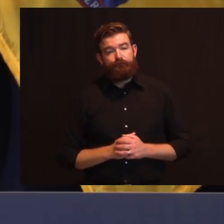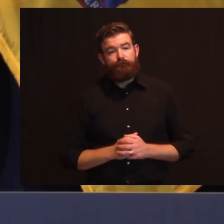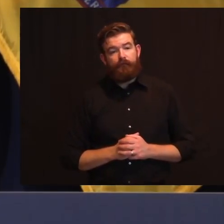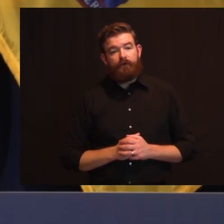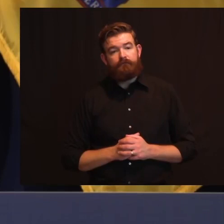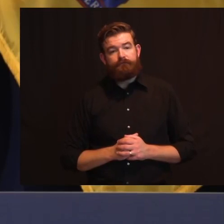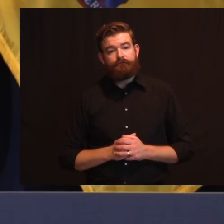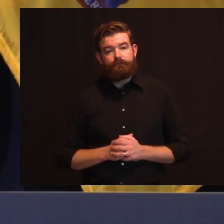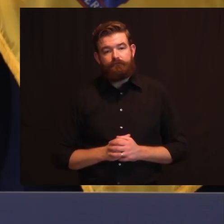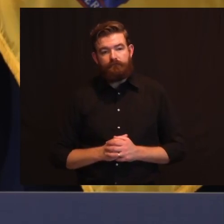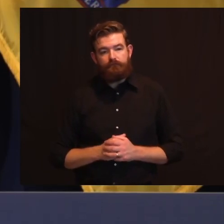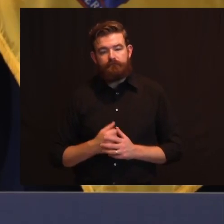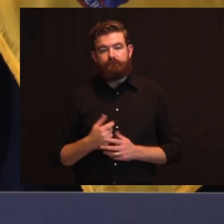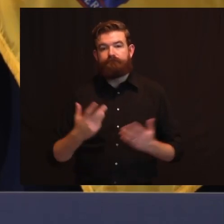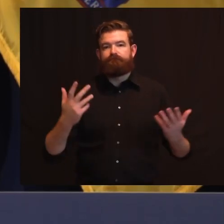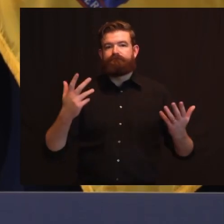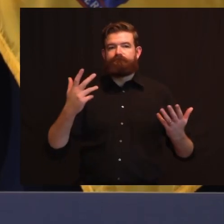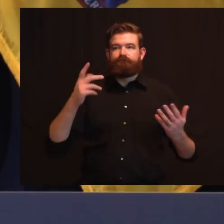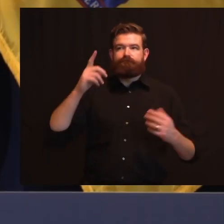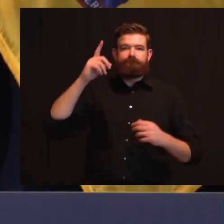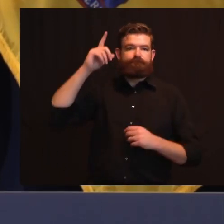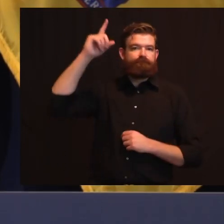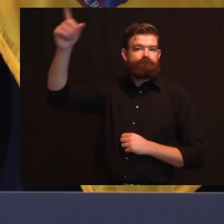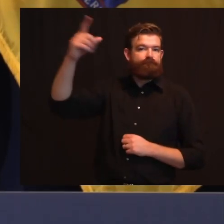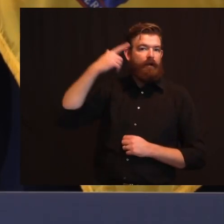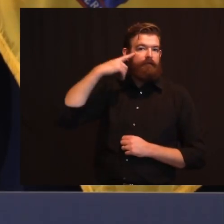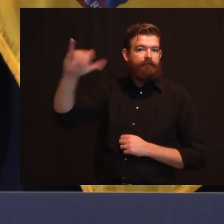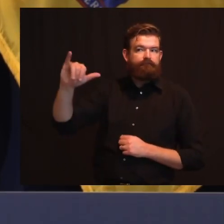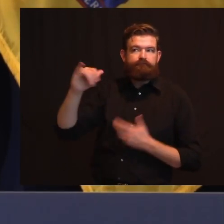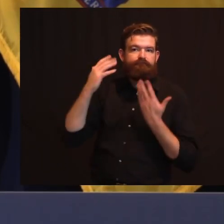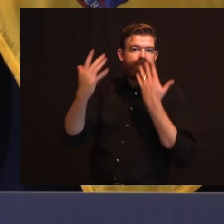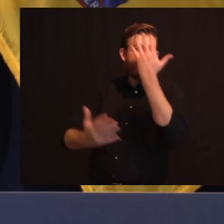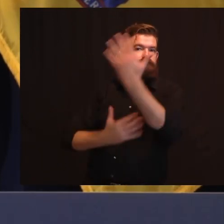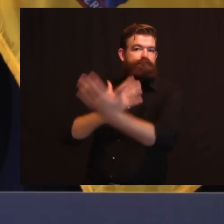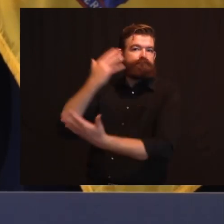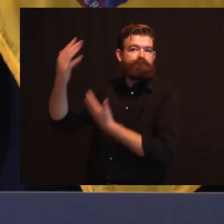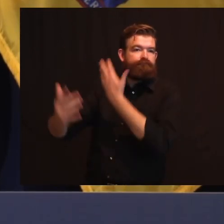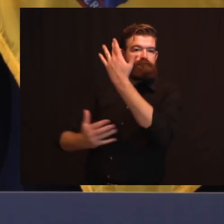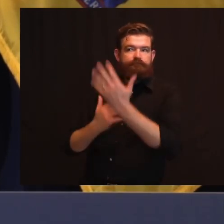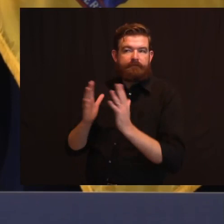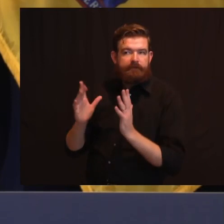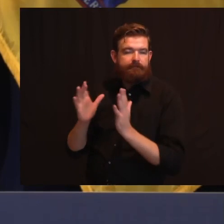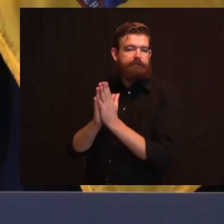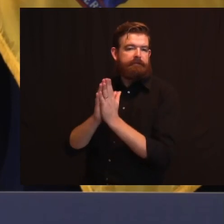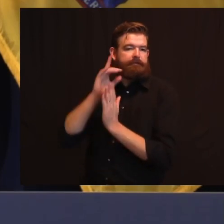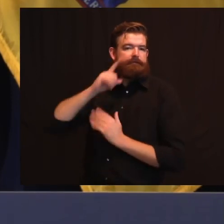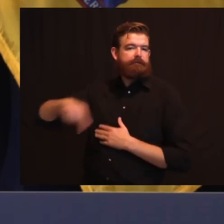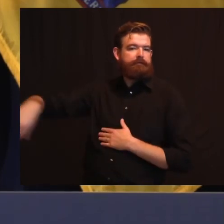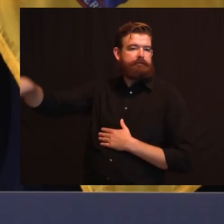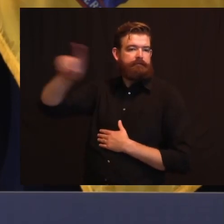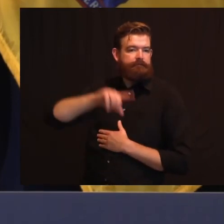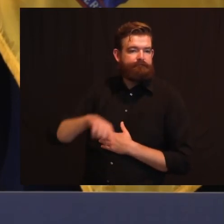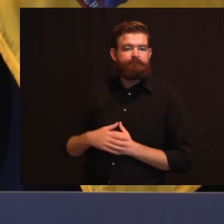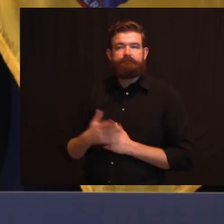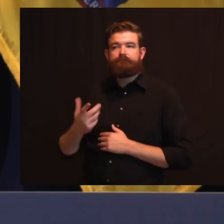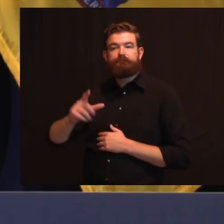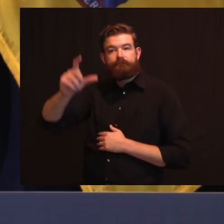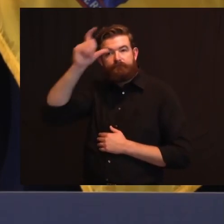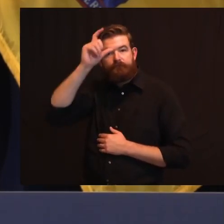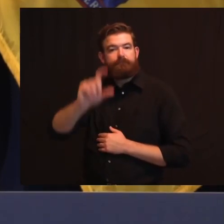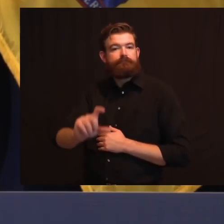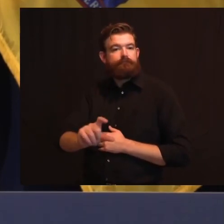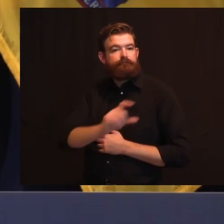devastating wildfires. State fire, police, and emergency management officials have been in contact constantly with